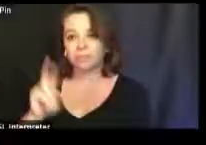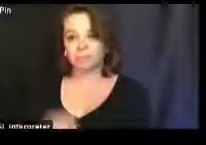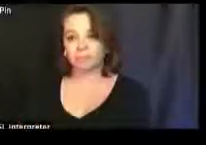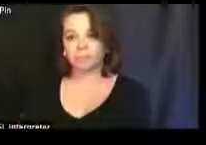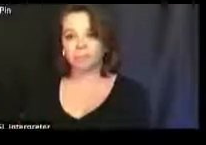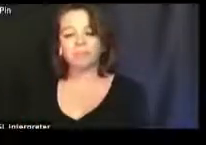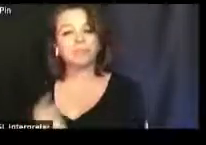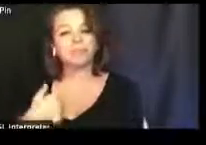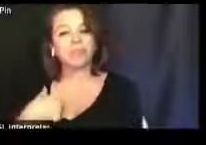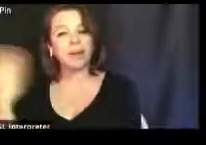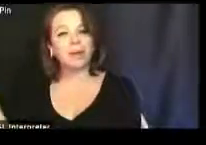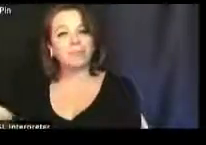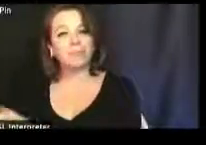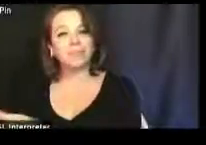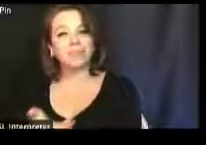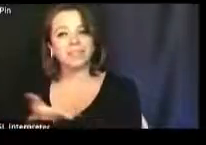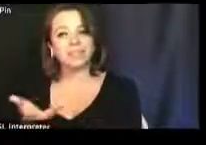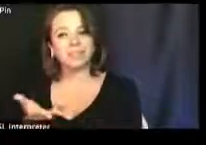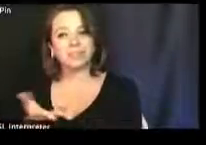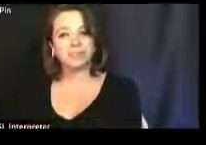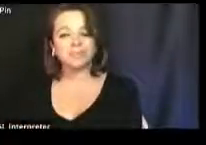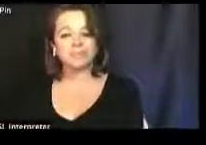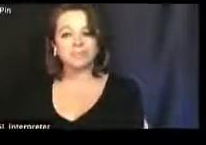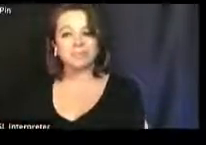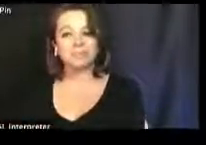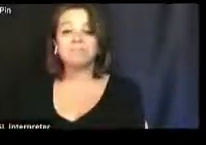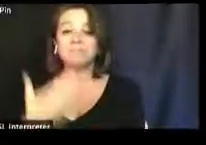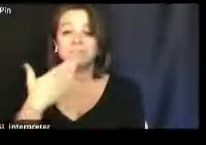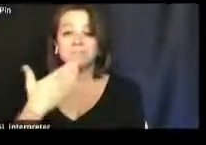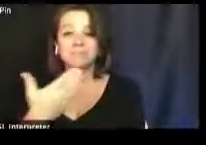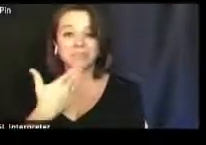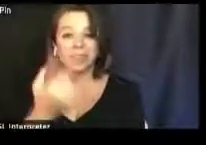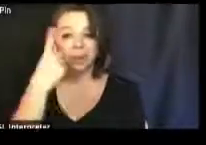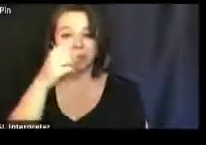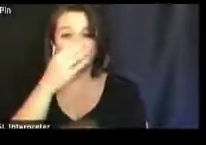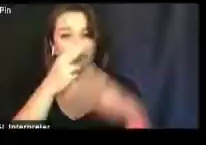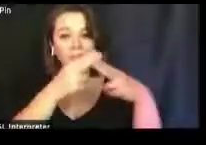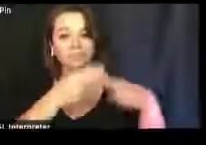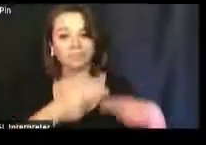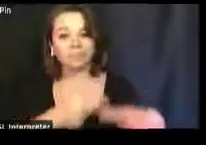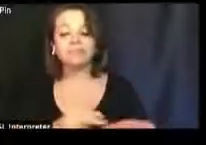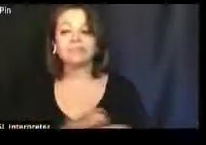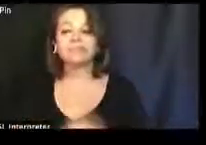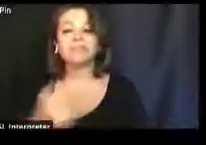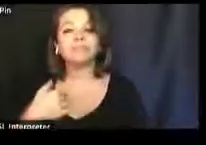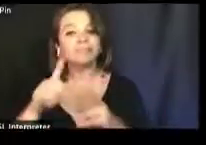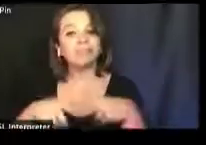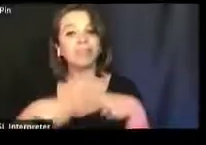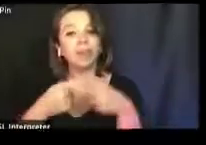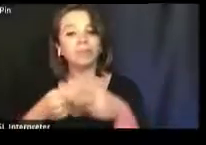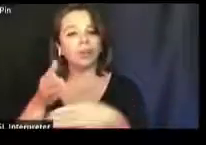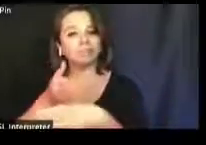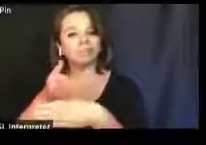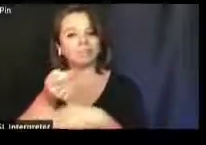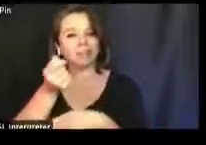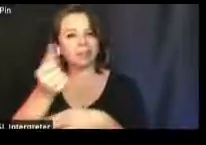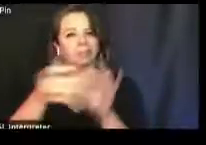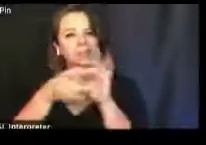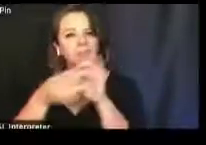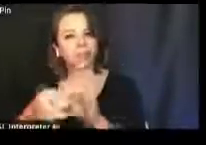I am present. Thank you, Ravi. I will start by sharing a little bit about the